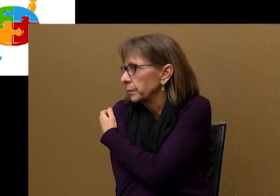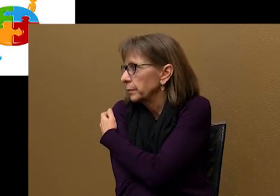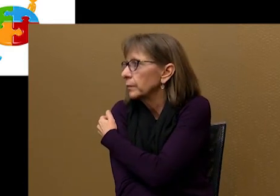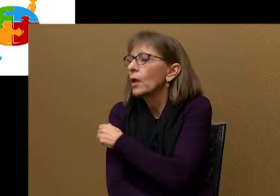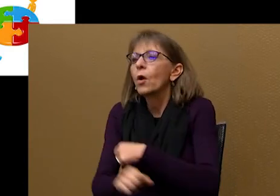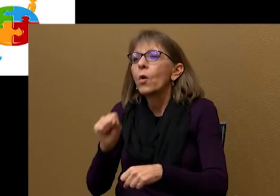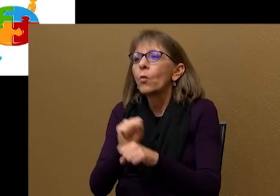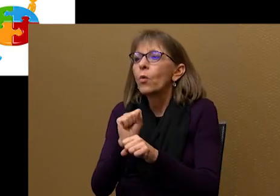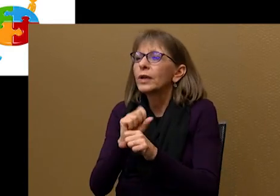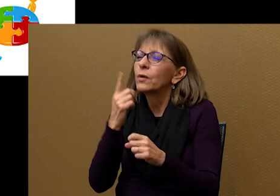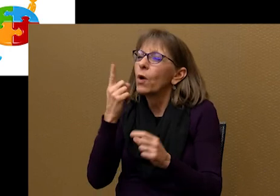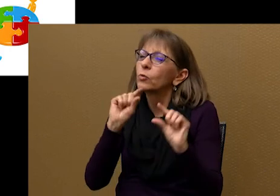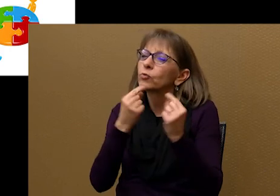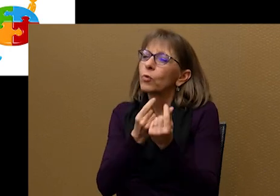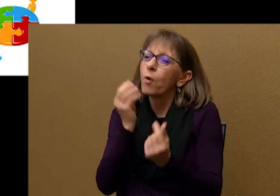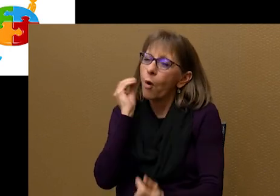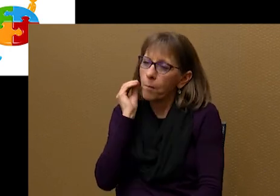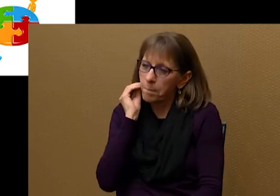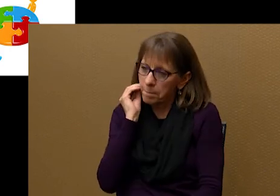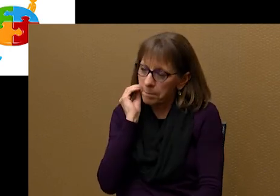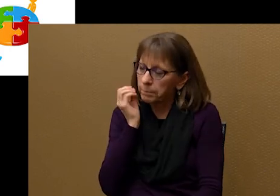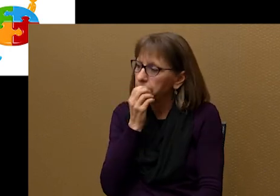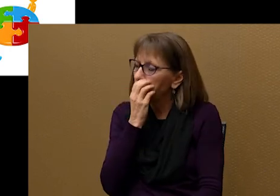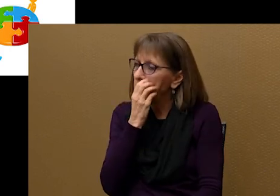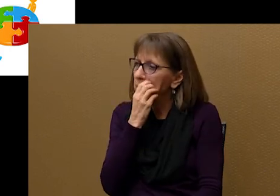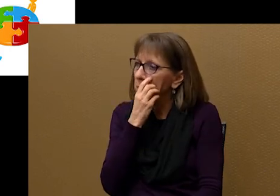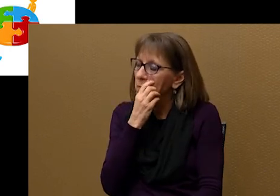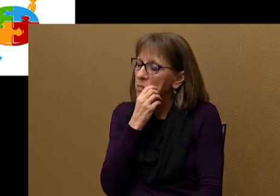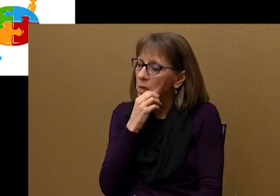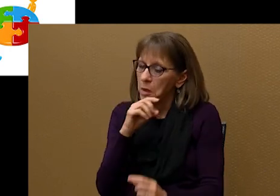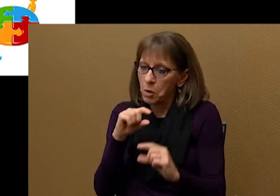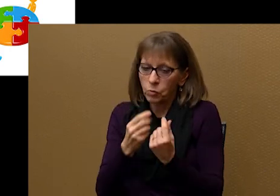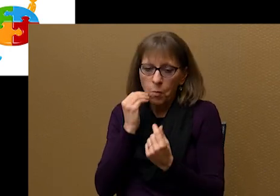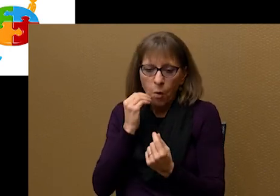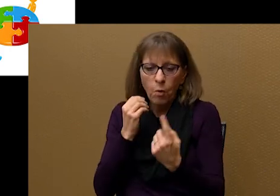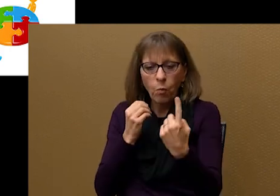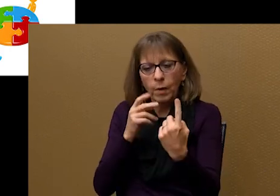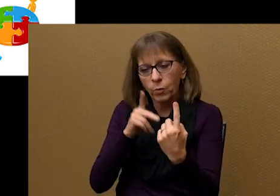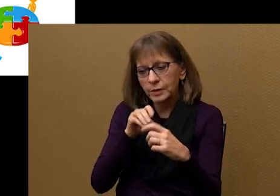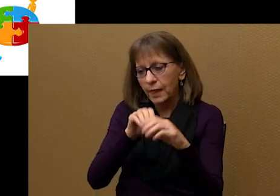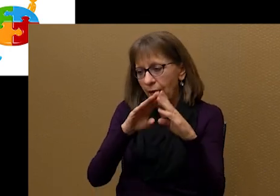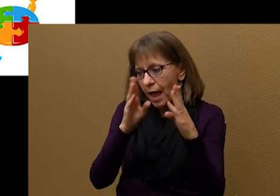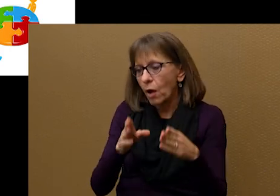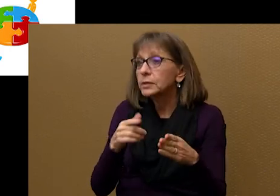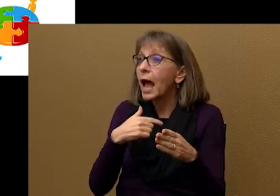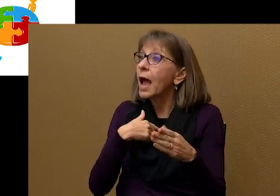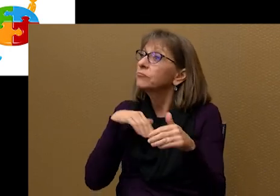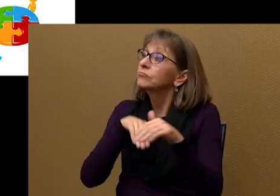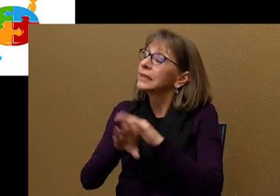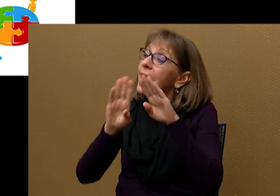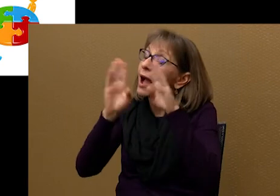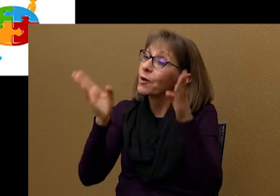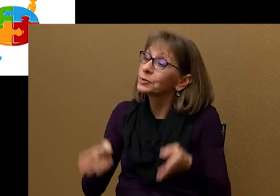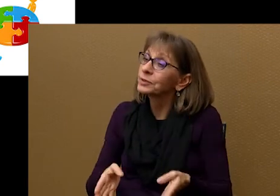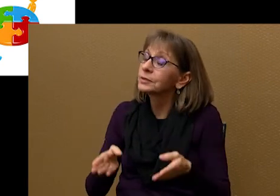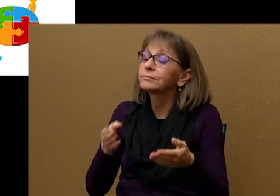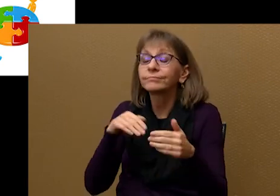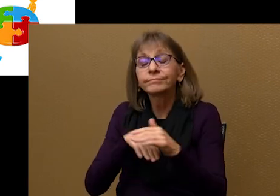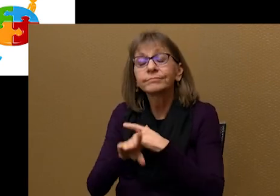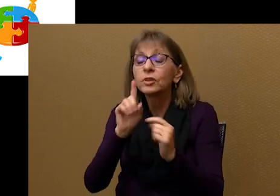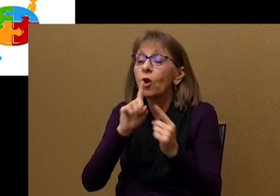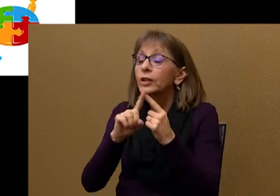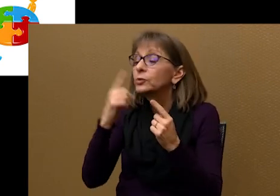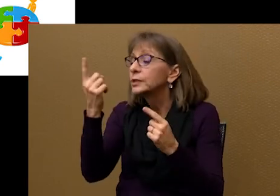Working in one of the group homes, one of the persons in the house, I would come into the house, I'm talking